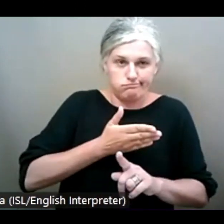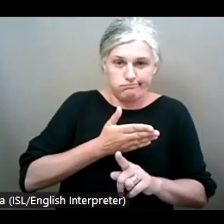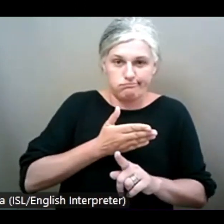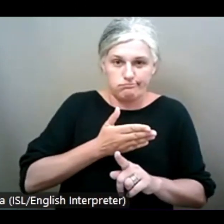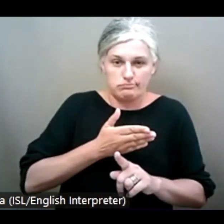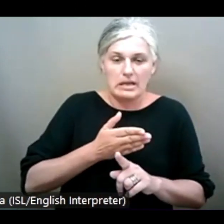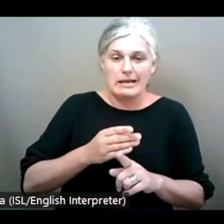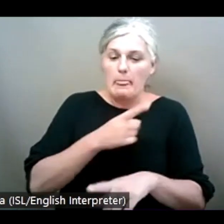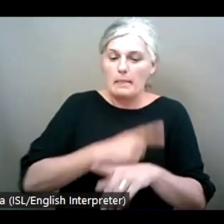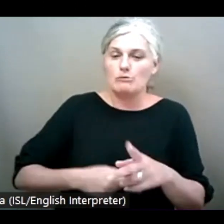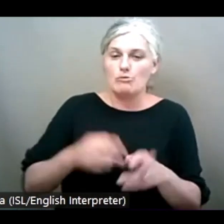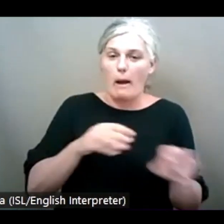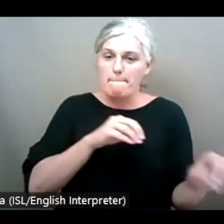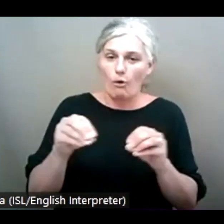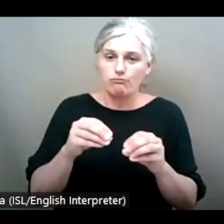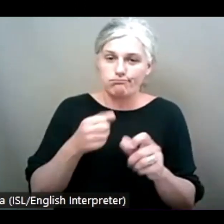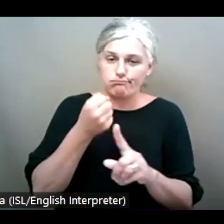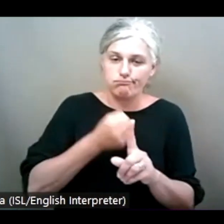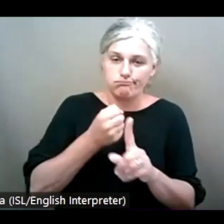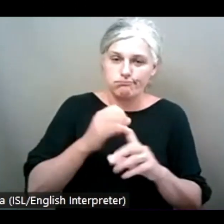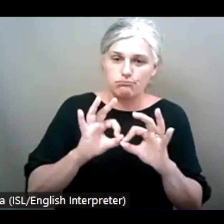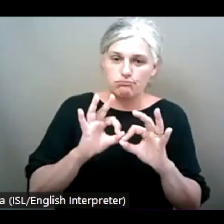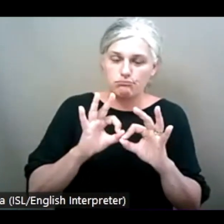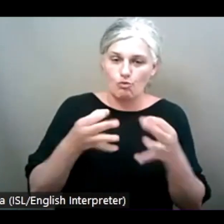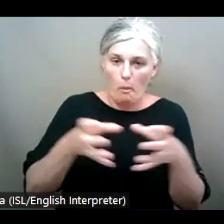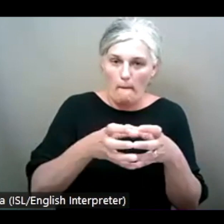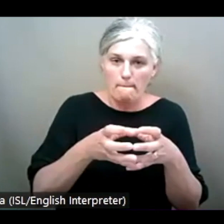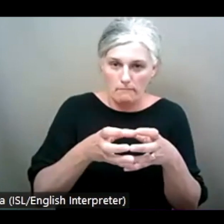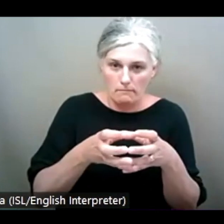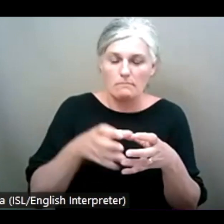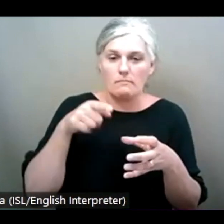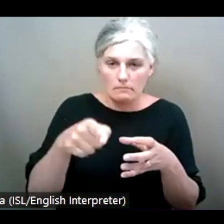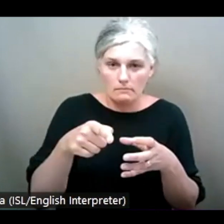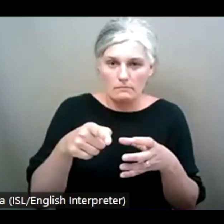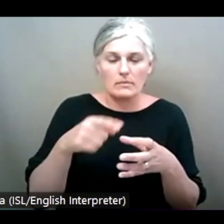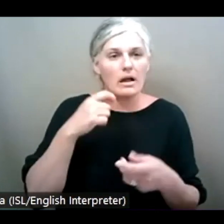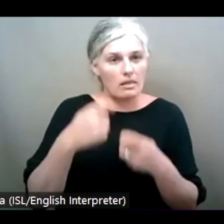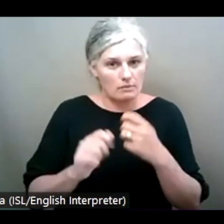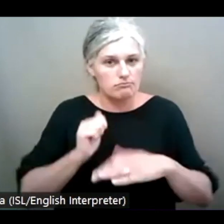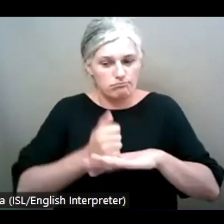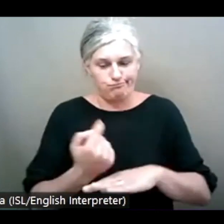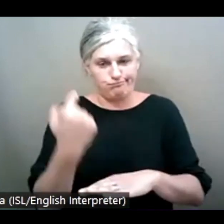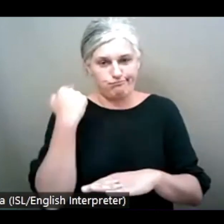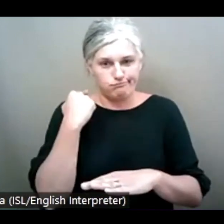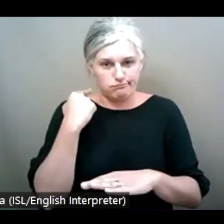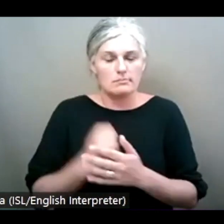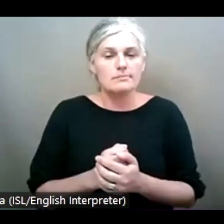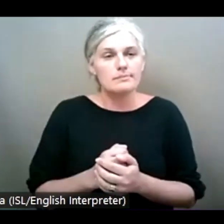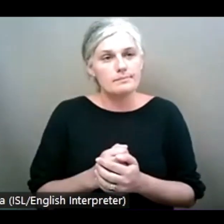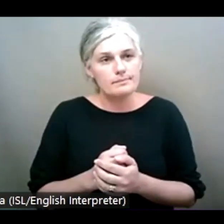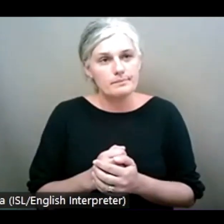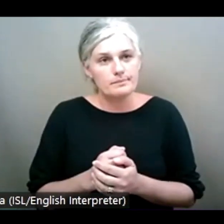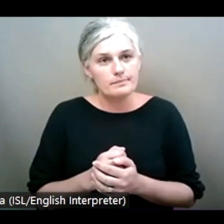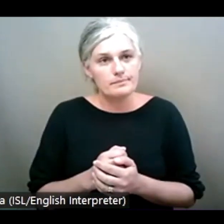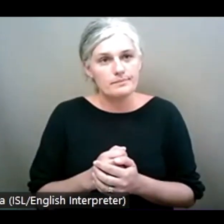rights movement, especially since the late 70s and really taken off in the 90s onwards. So it's the